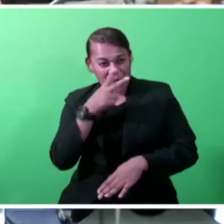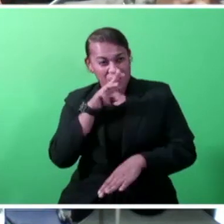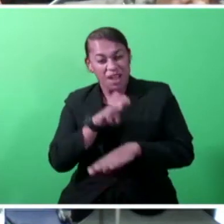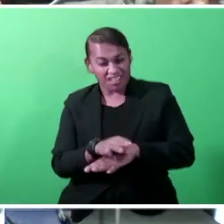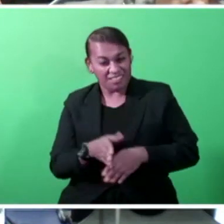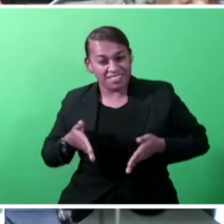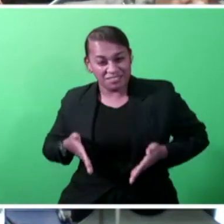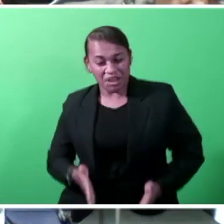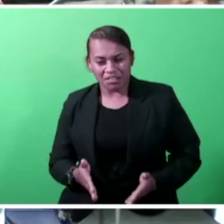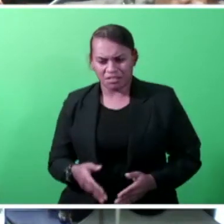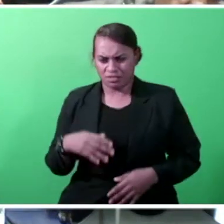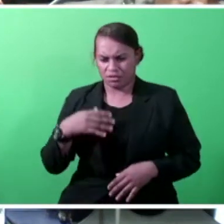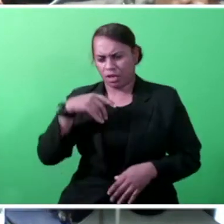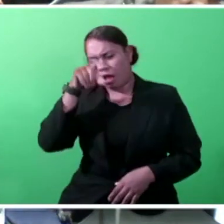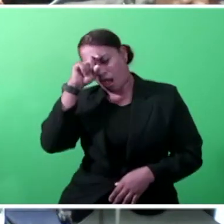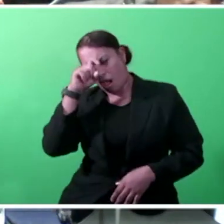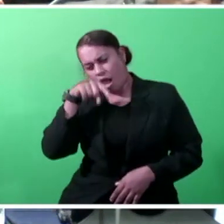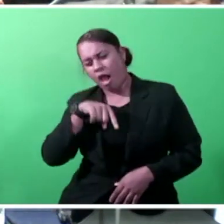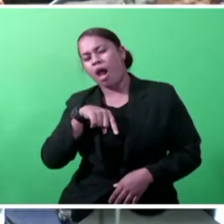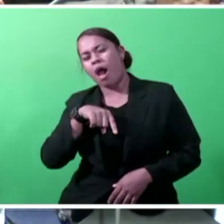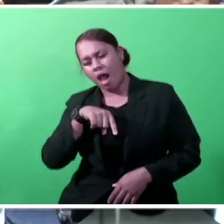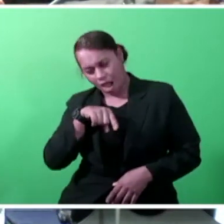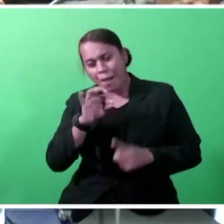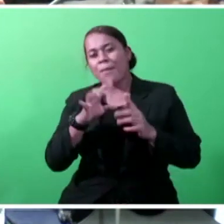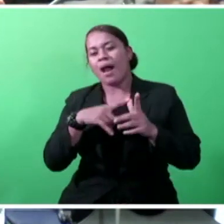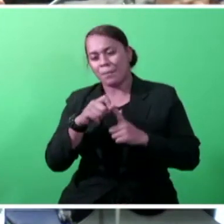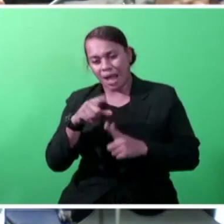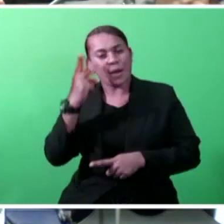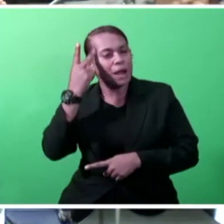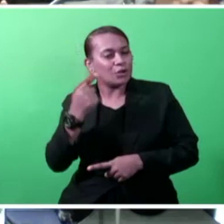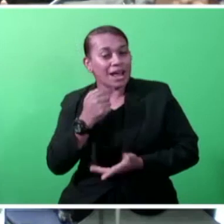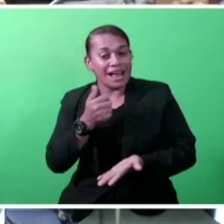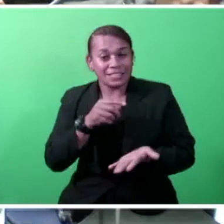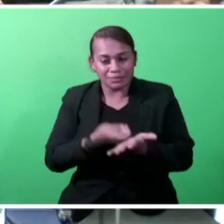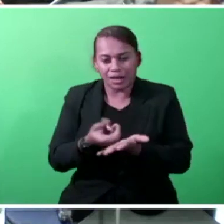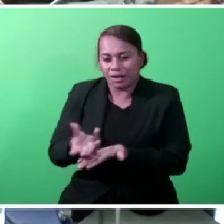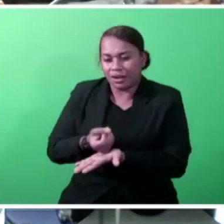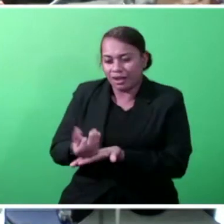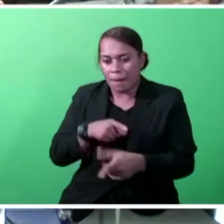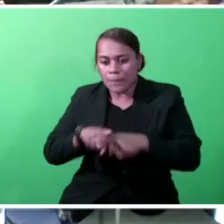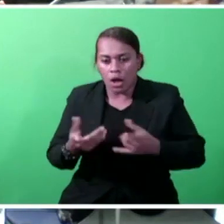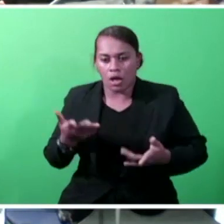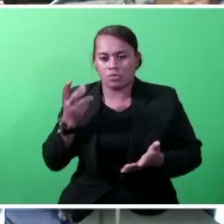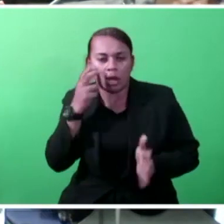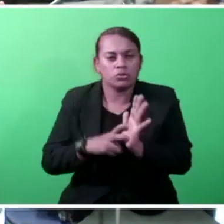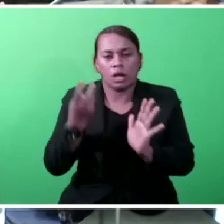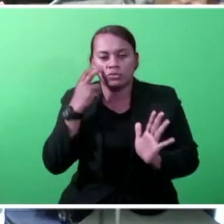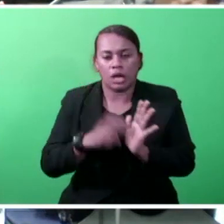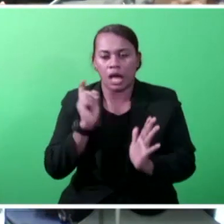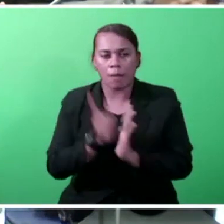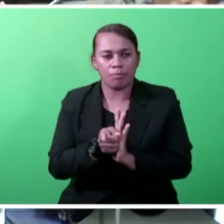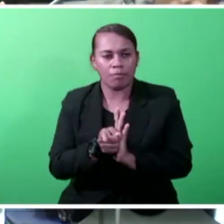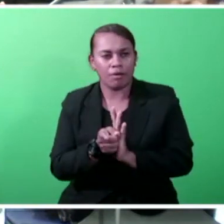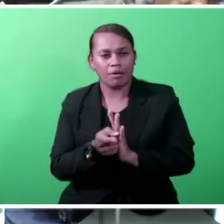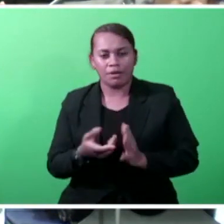So obviously the PAP has provided to be an incentive for the parents to register the child, but more importantly also, the feedback